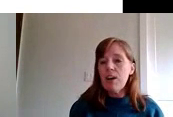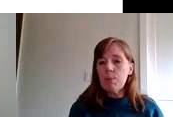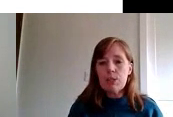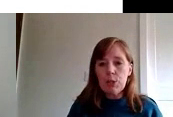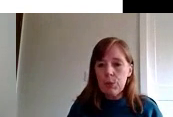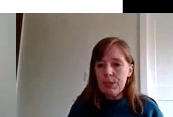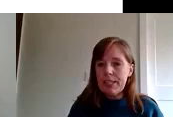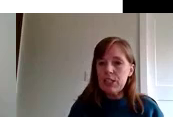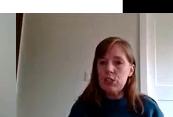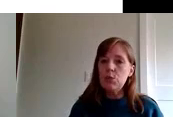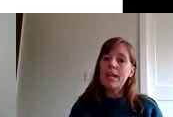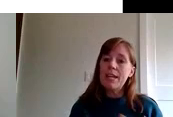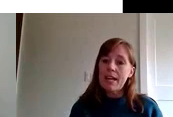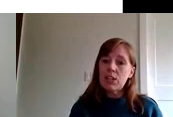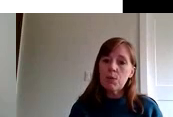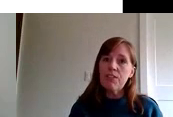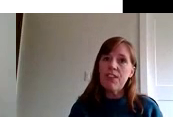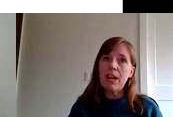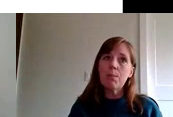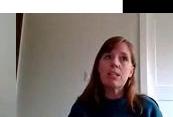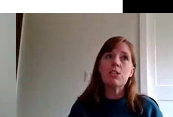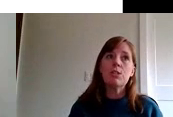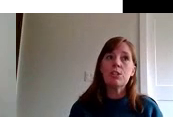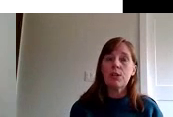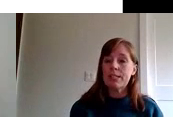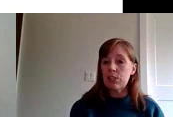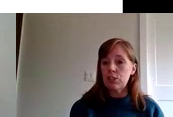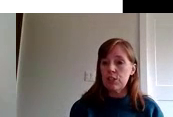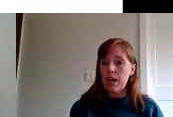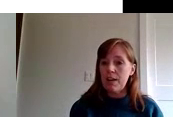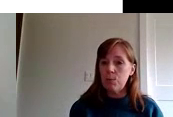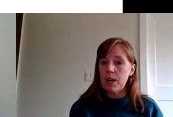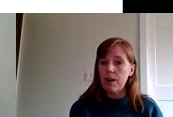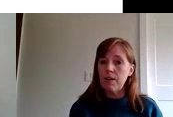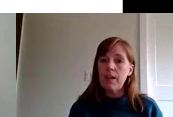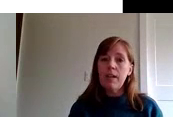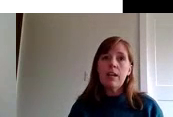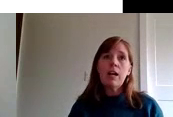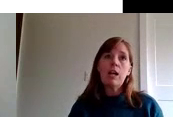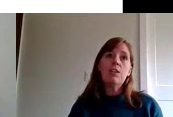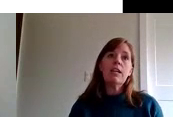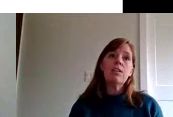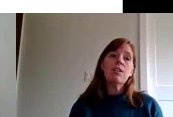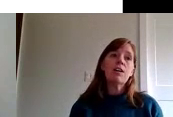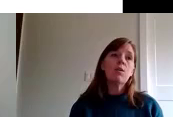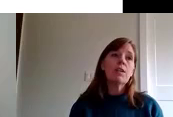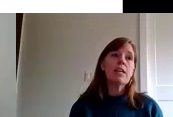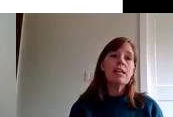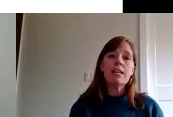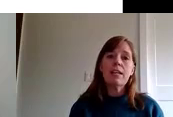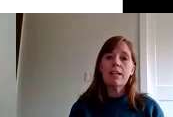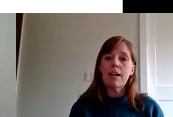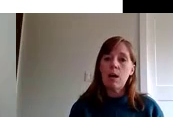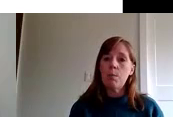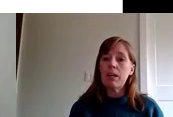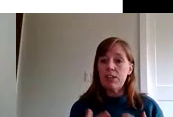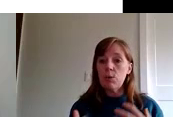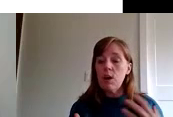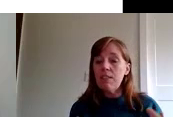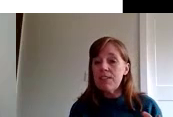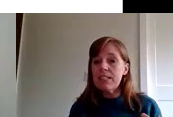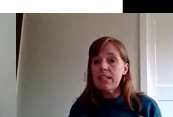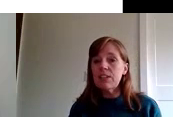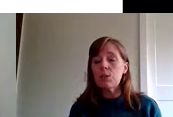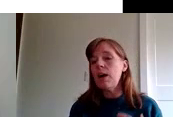is a lot of opportunities to connect with families using translation software, not only in